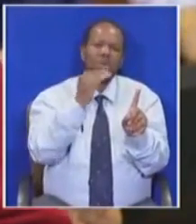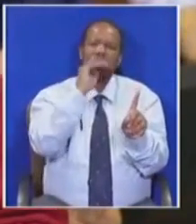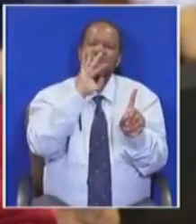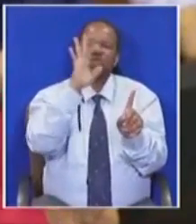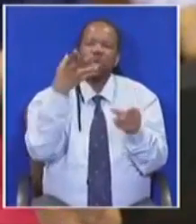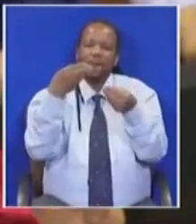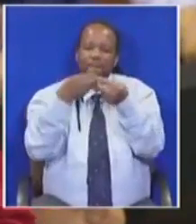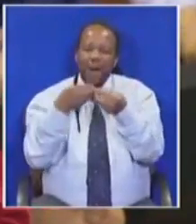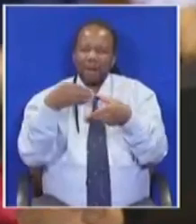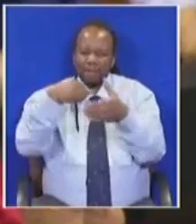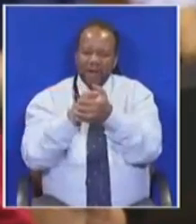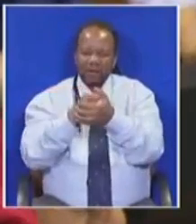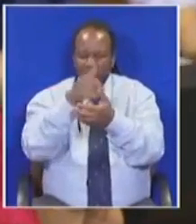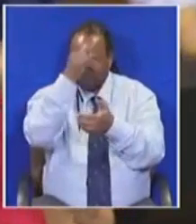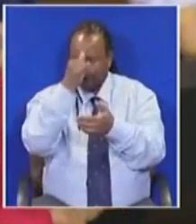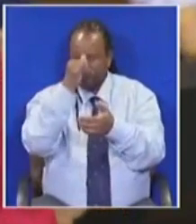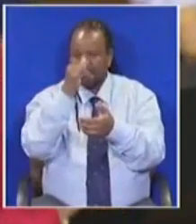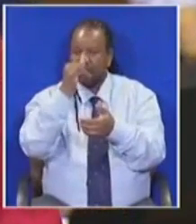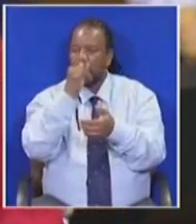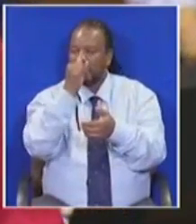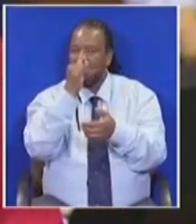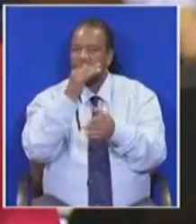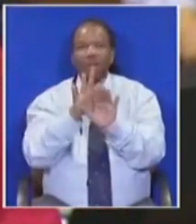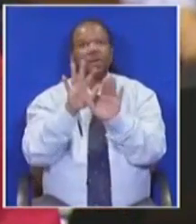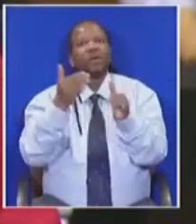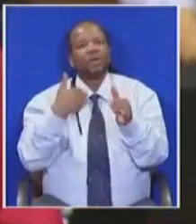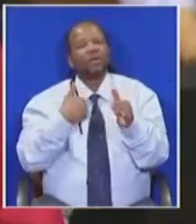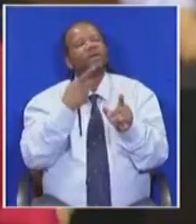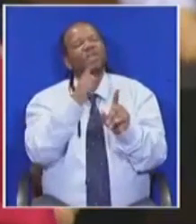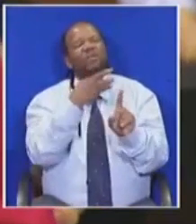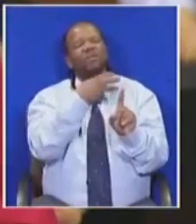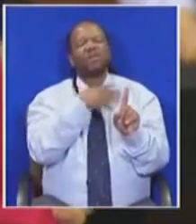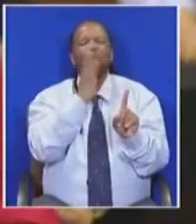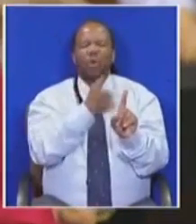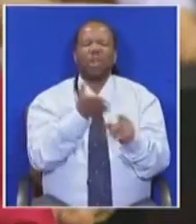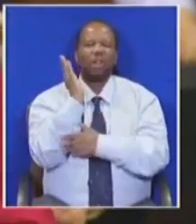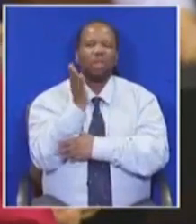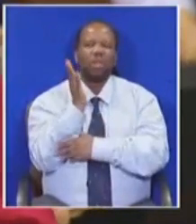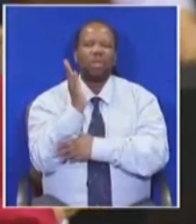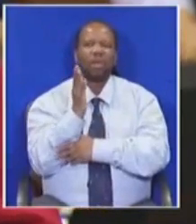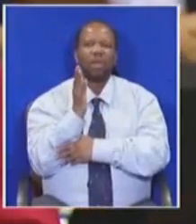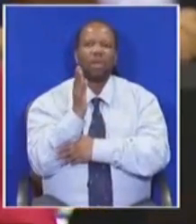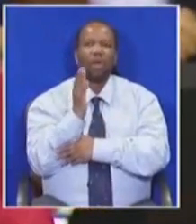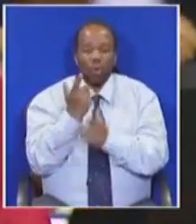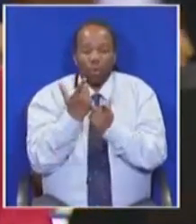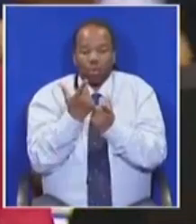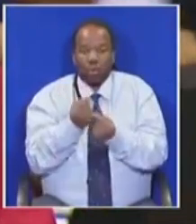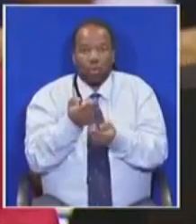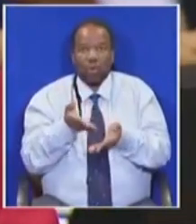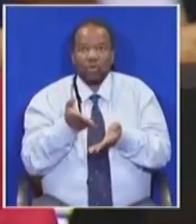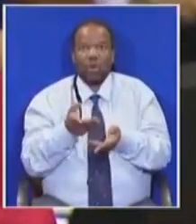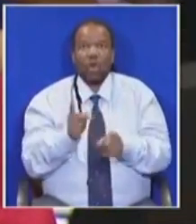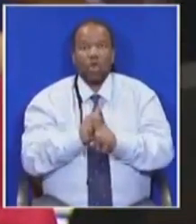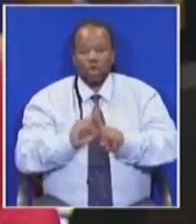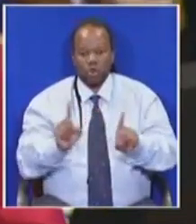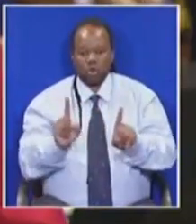monies. The Constitution the Minister of has got an Finance is going to obligation on address us. So no, he's not going to do that today. He's We going can't to do be- no, it. It's not going